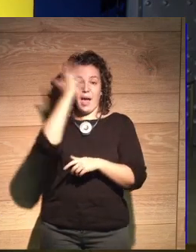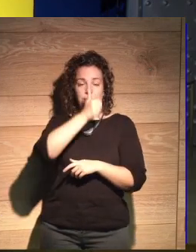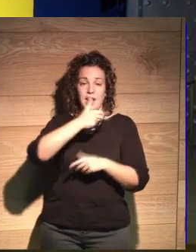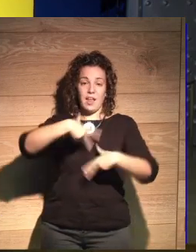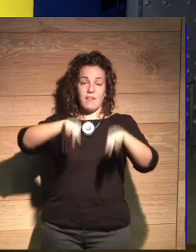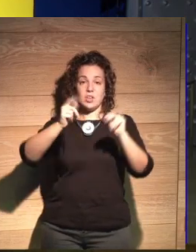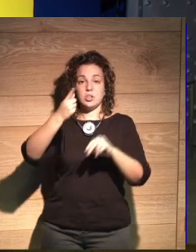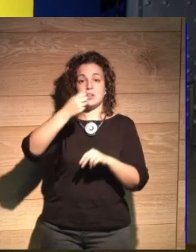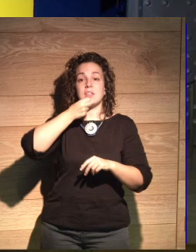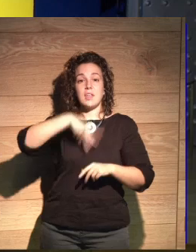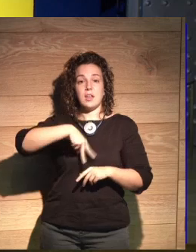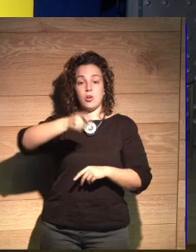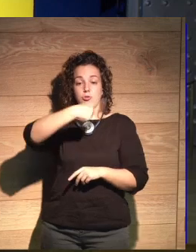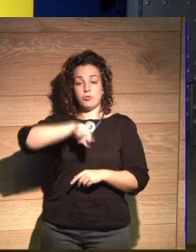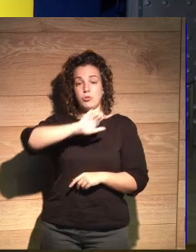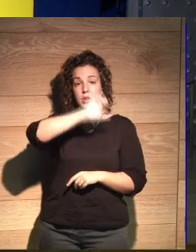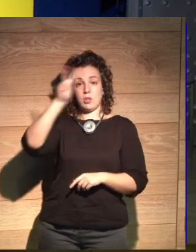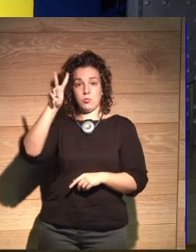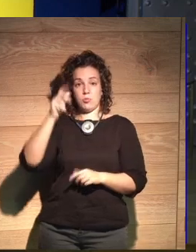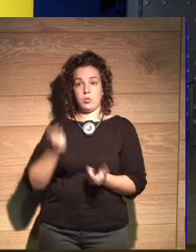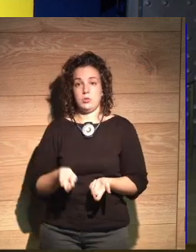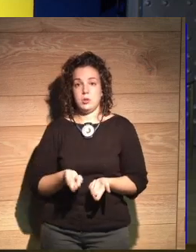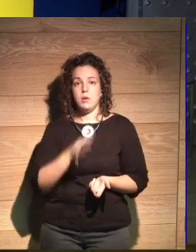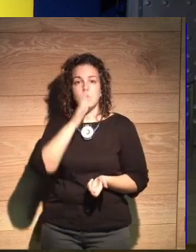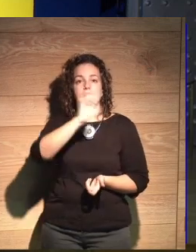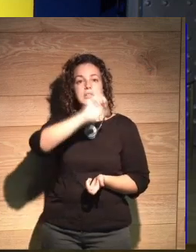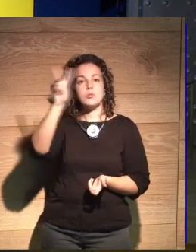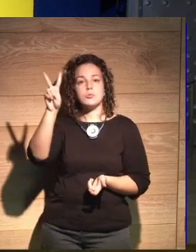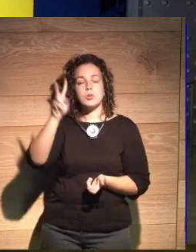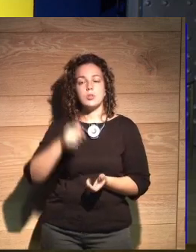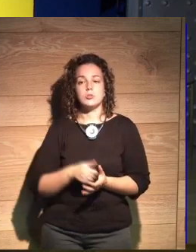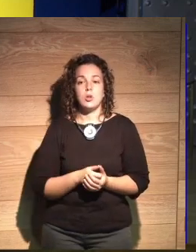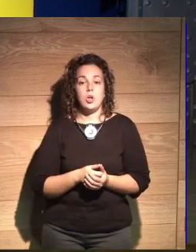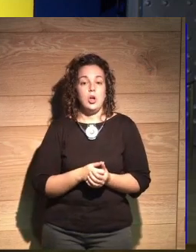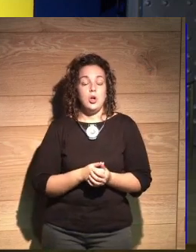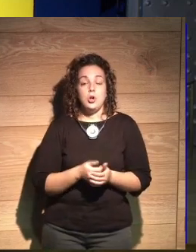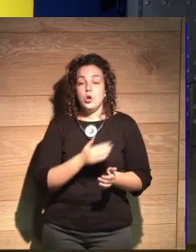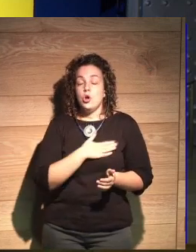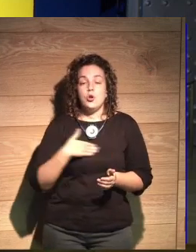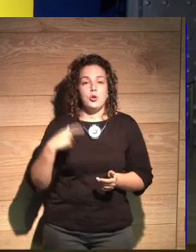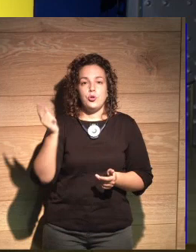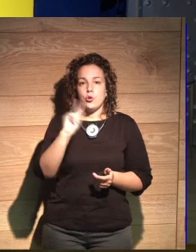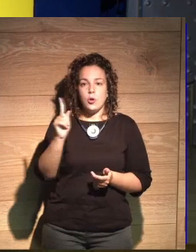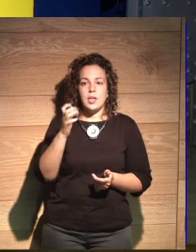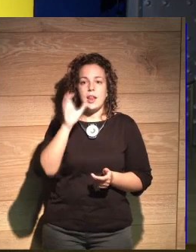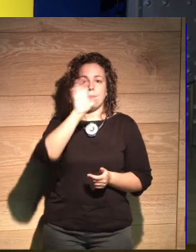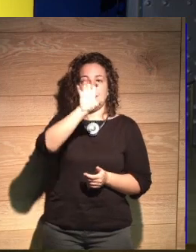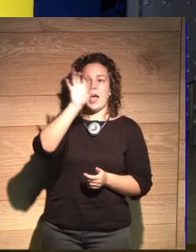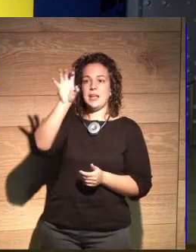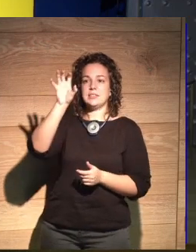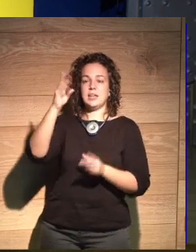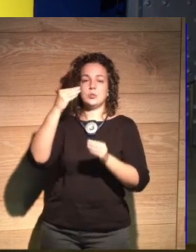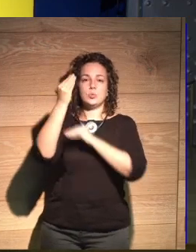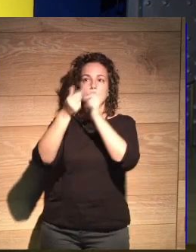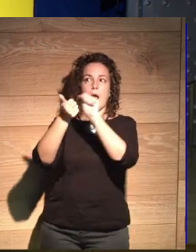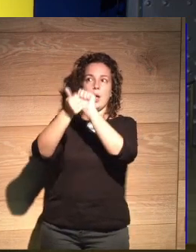the United States refuses to use other countries as models for resolving our problems. You know from